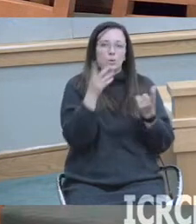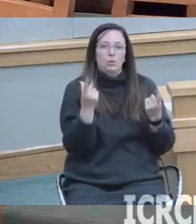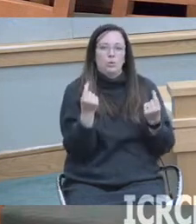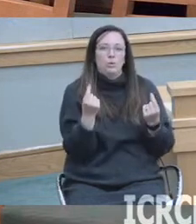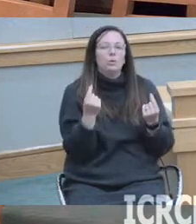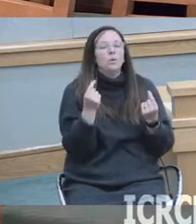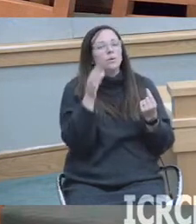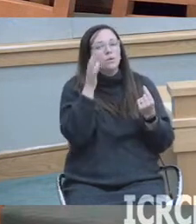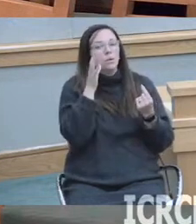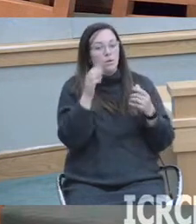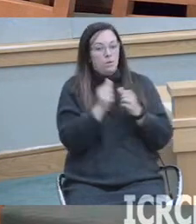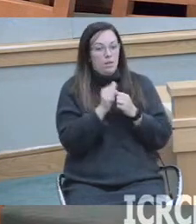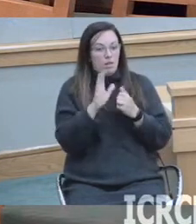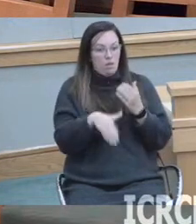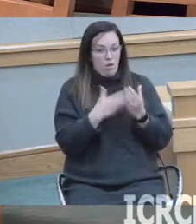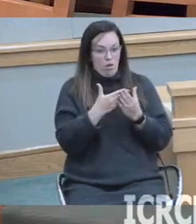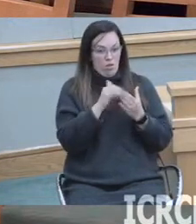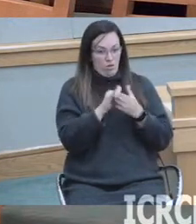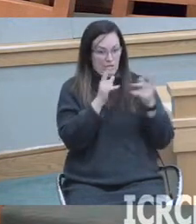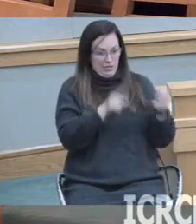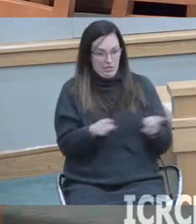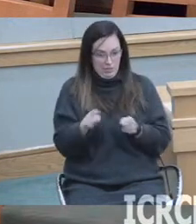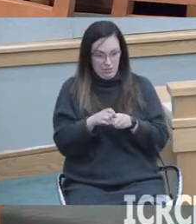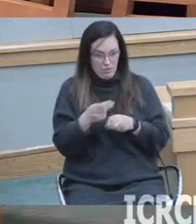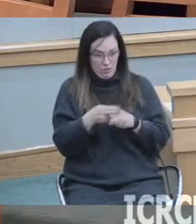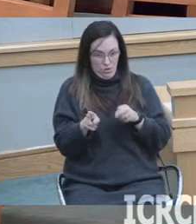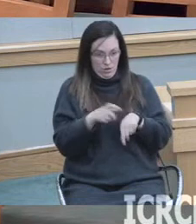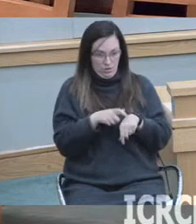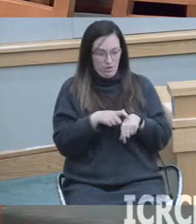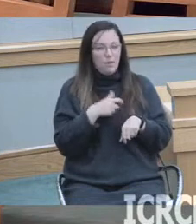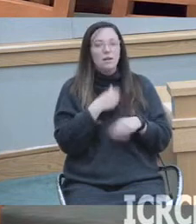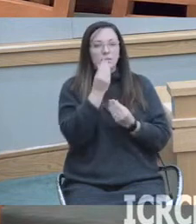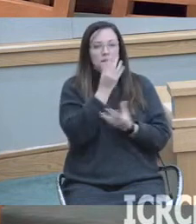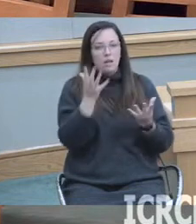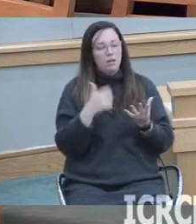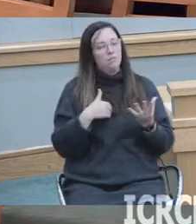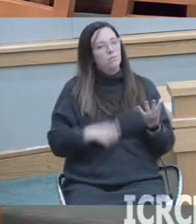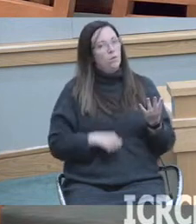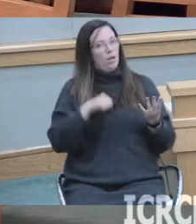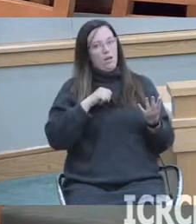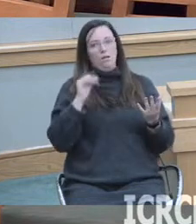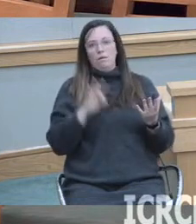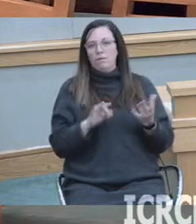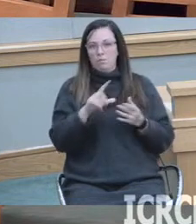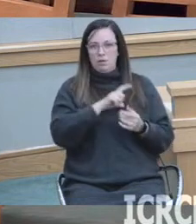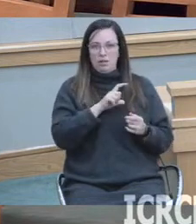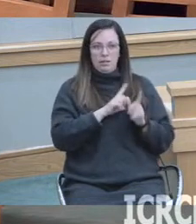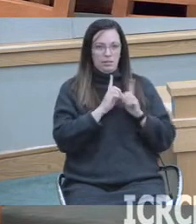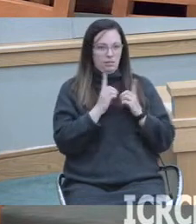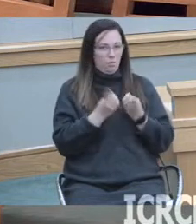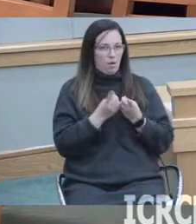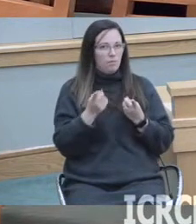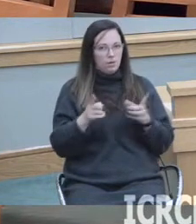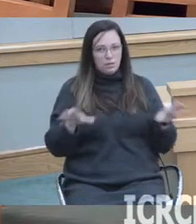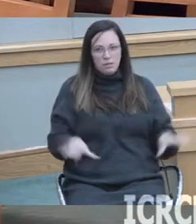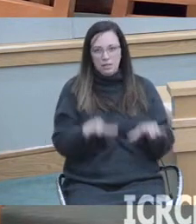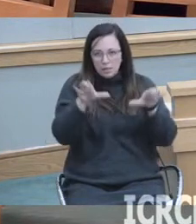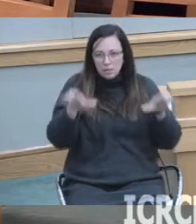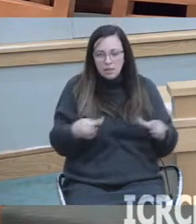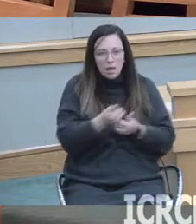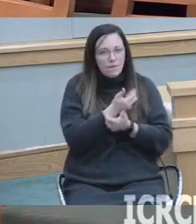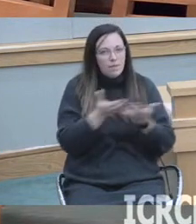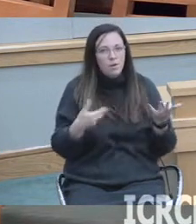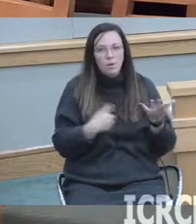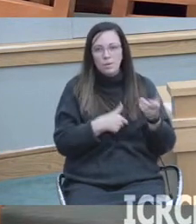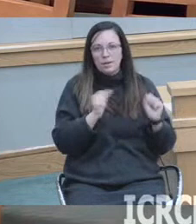given all these incidents in a short period of time, I can tell you I'm immensely proud of the police department. They have done everything that we could